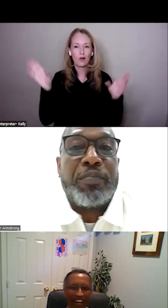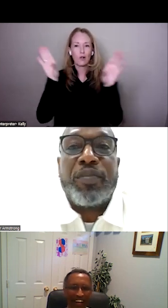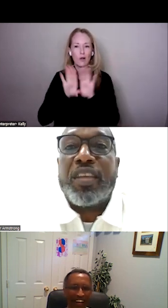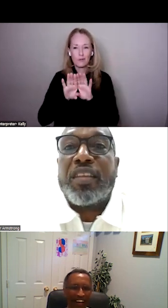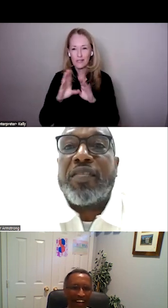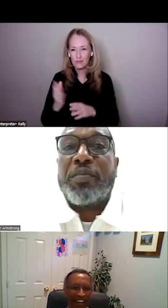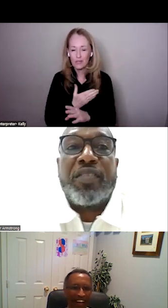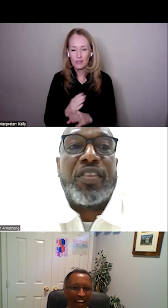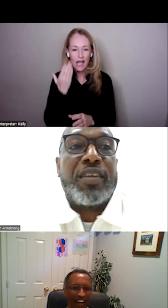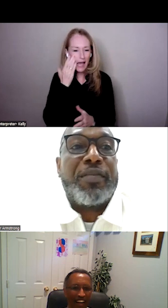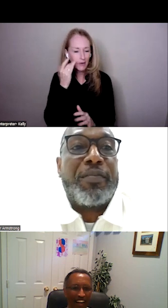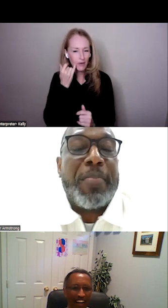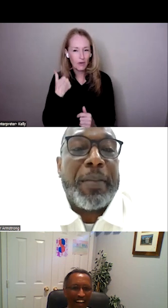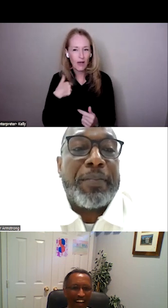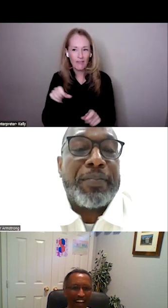the